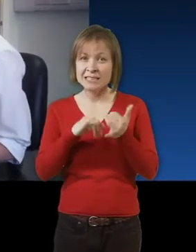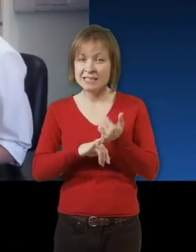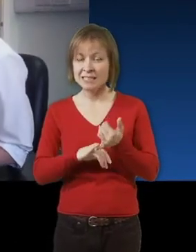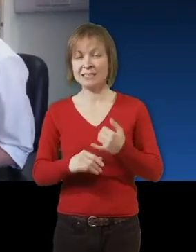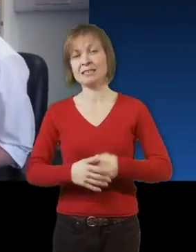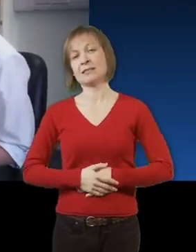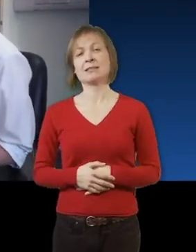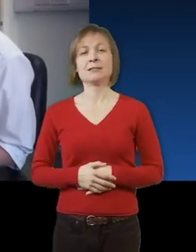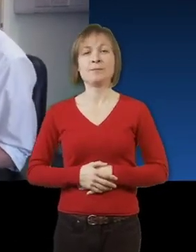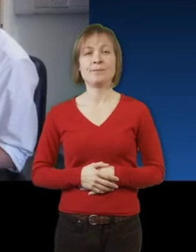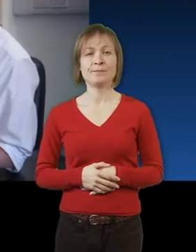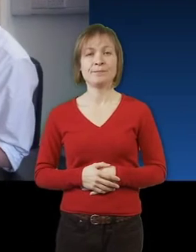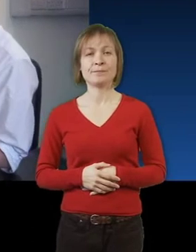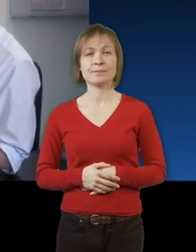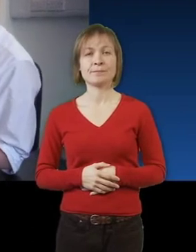diabetes.